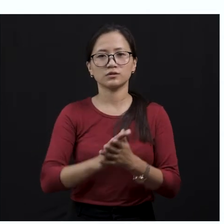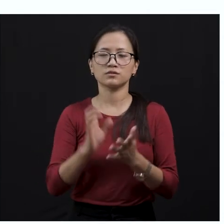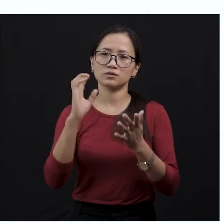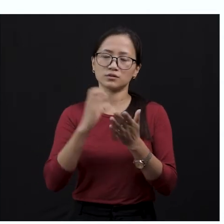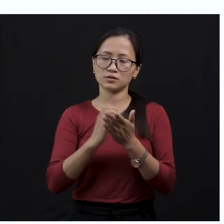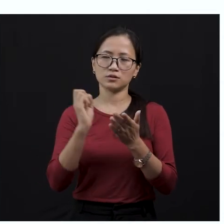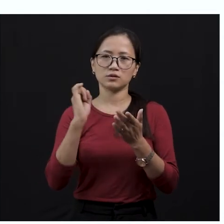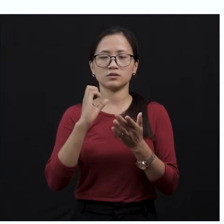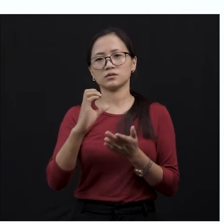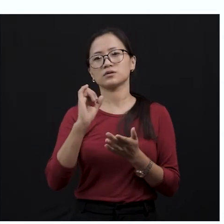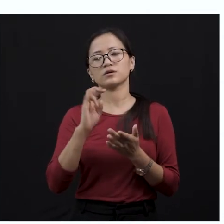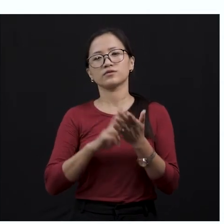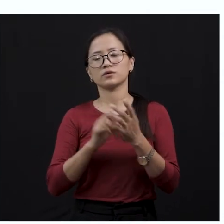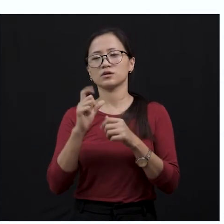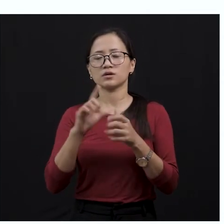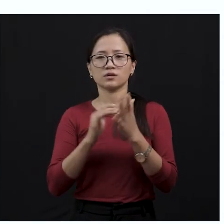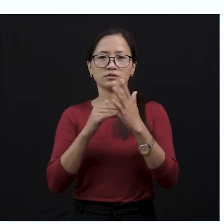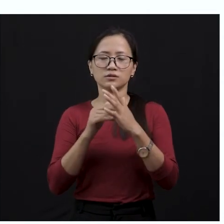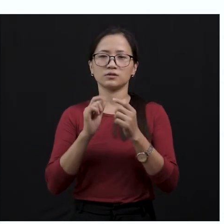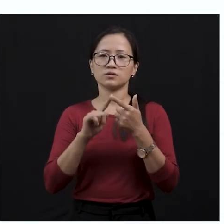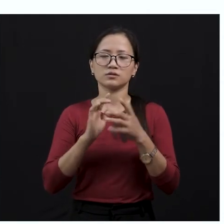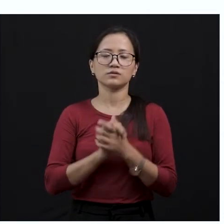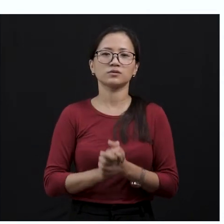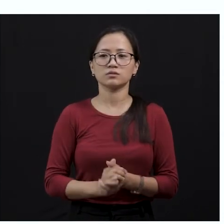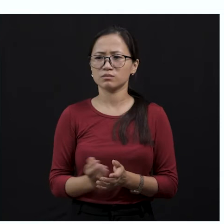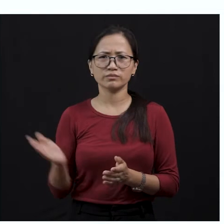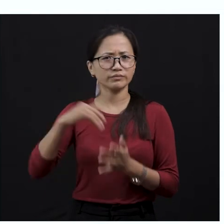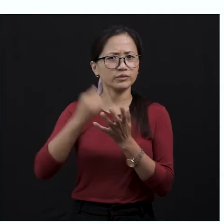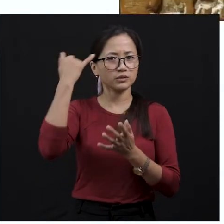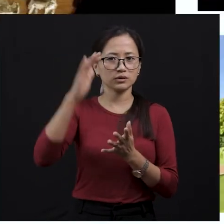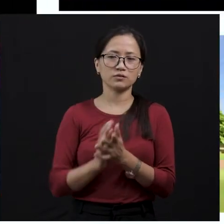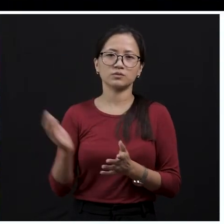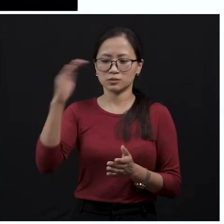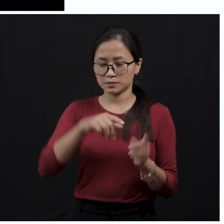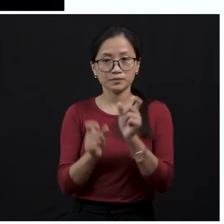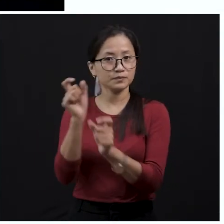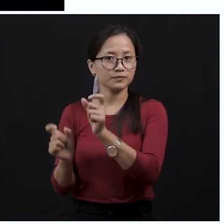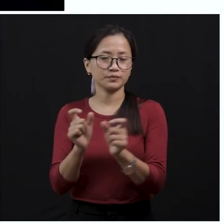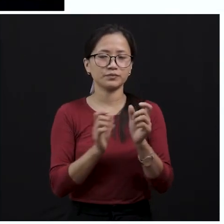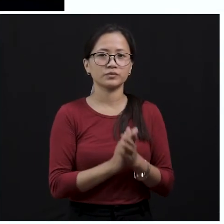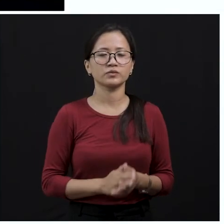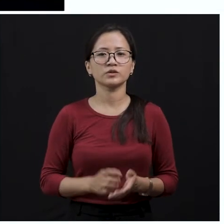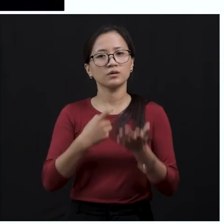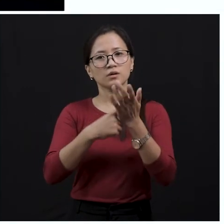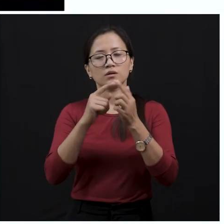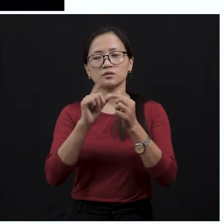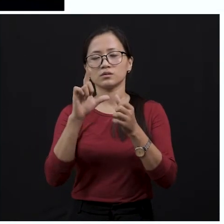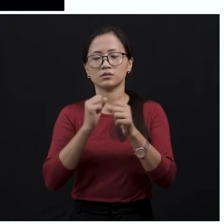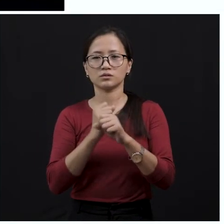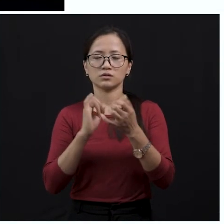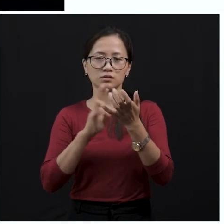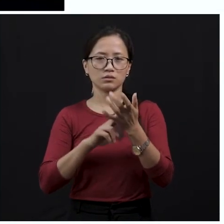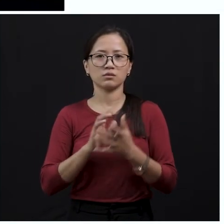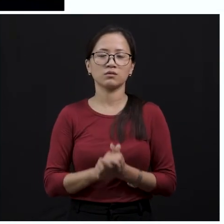believe that most of the ideas came from these people, okay? Now religion. So